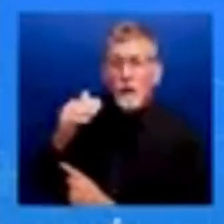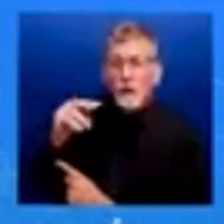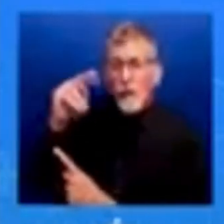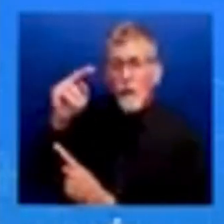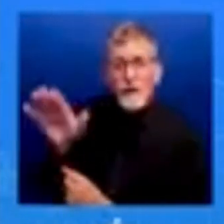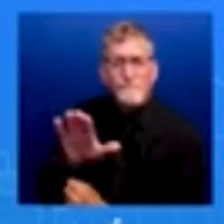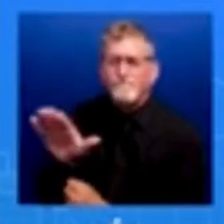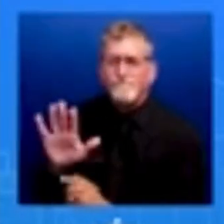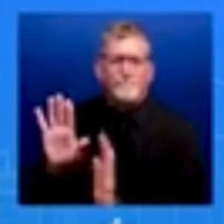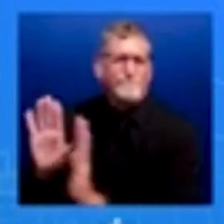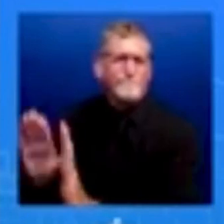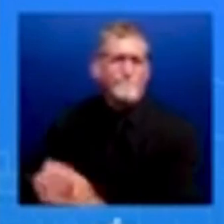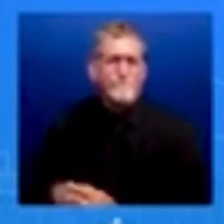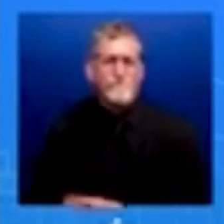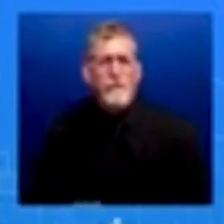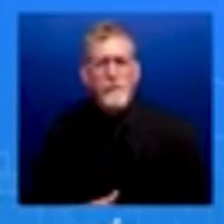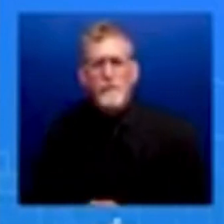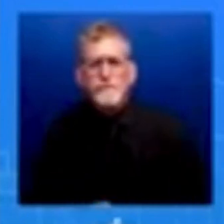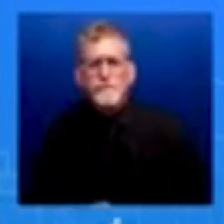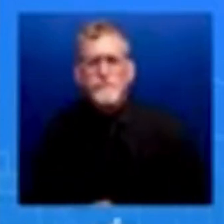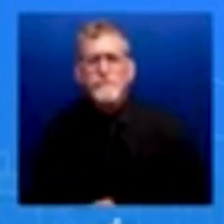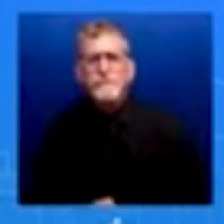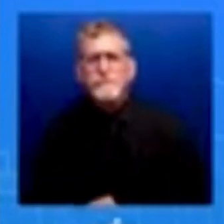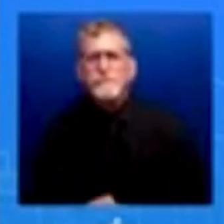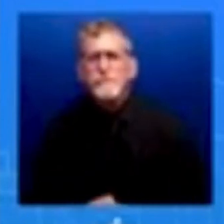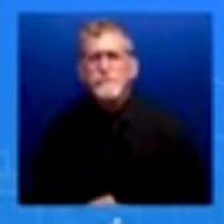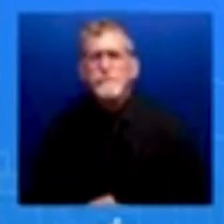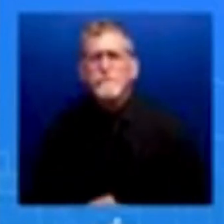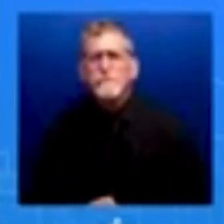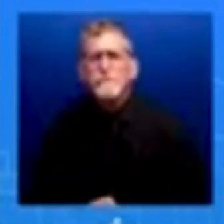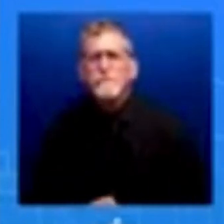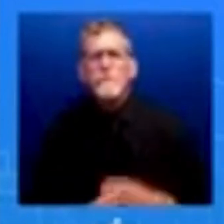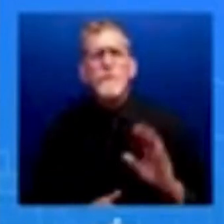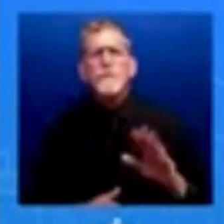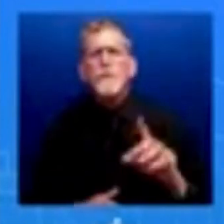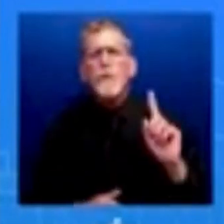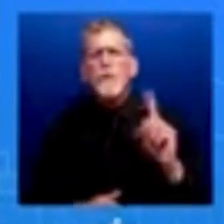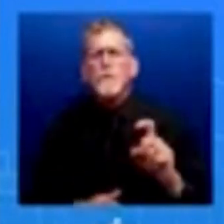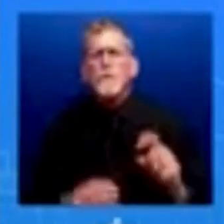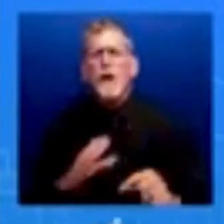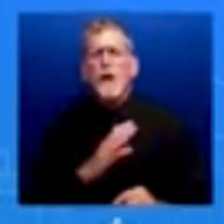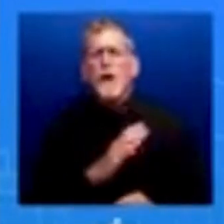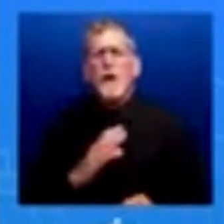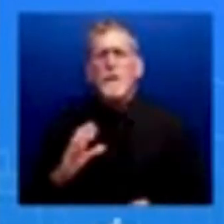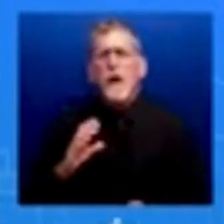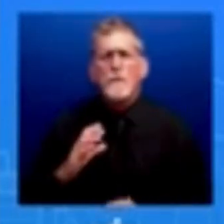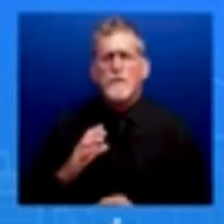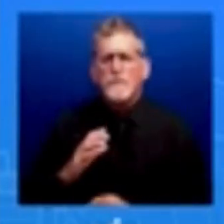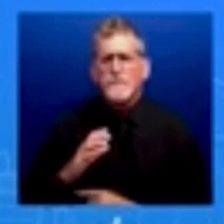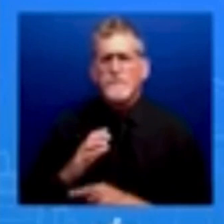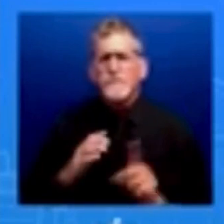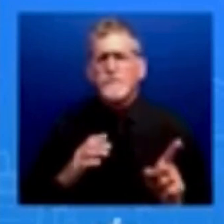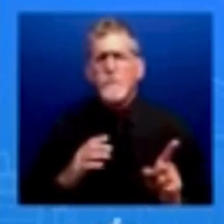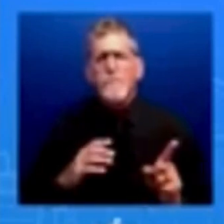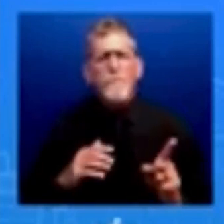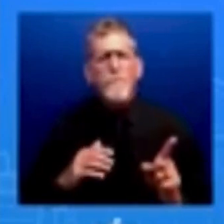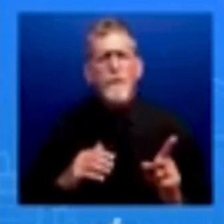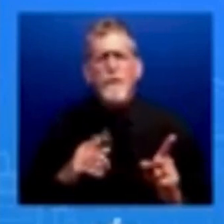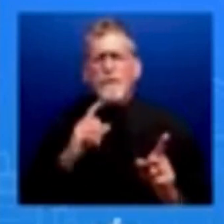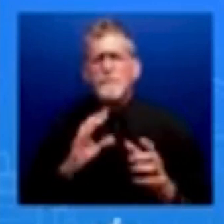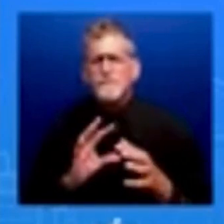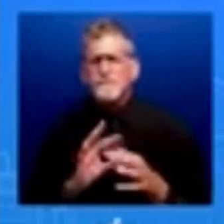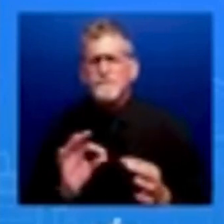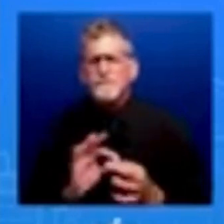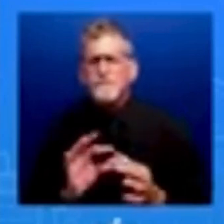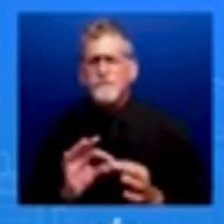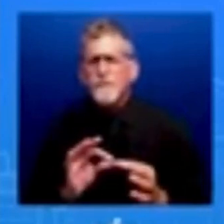Comer, Delegate Holmes Norton have introduced legislation, bipartisan legislation, obviously, that would turn the RFK